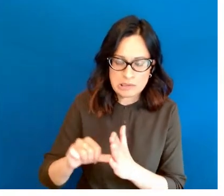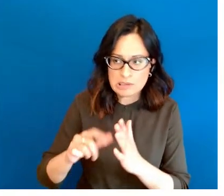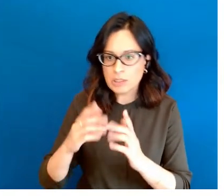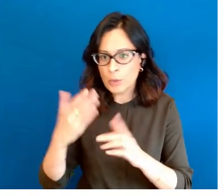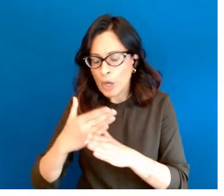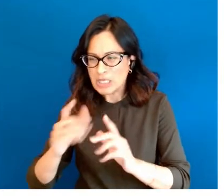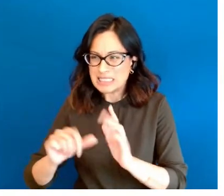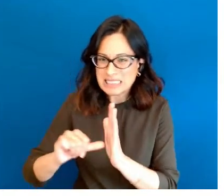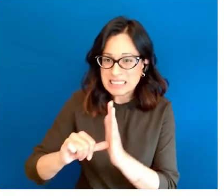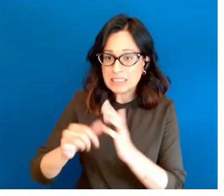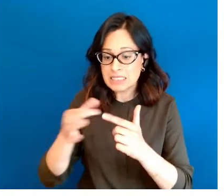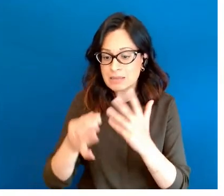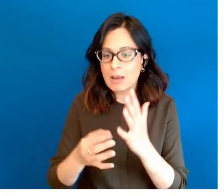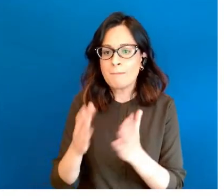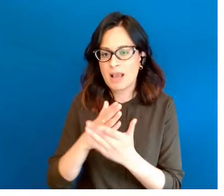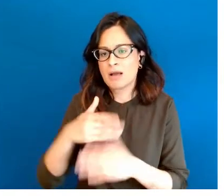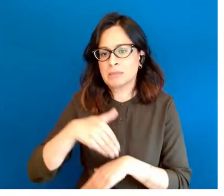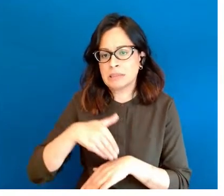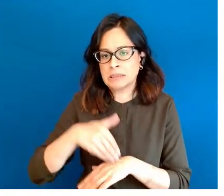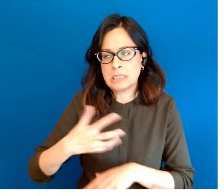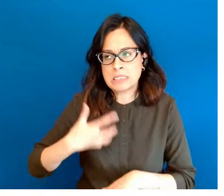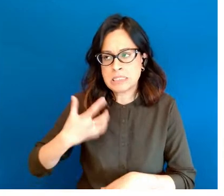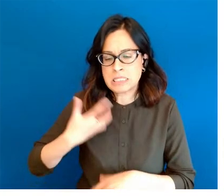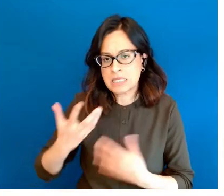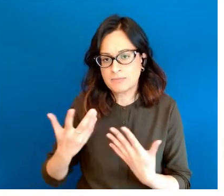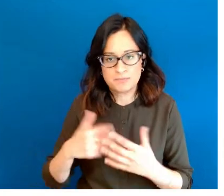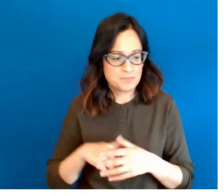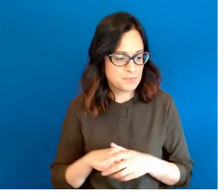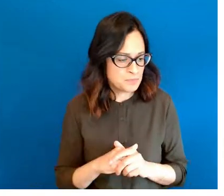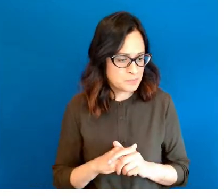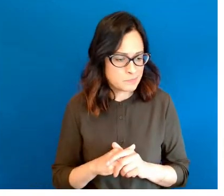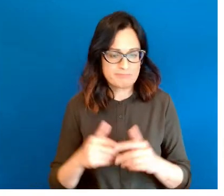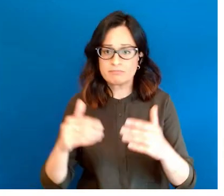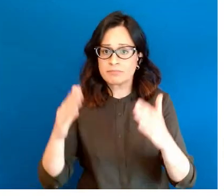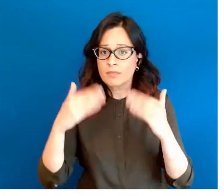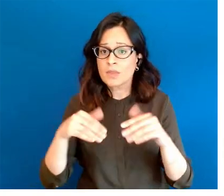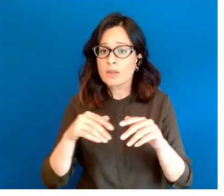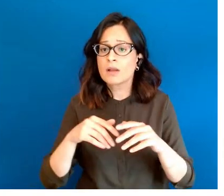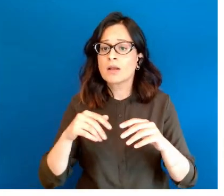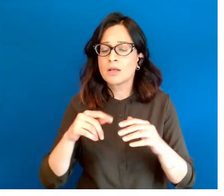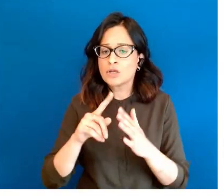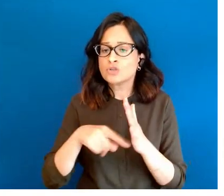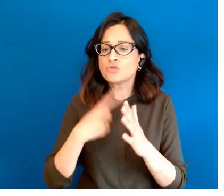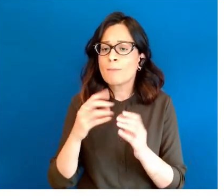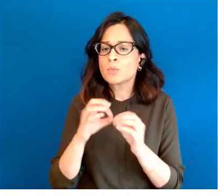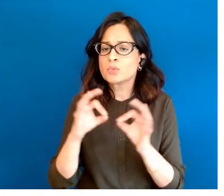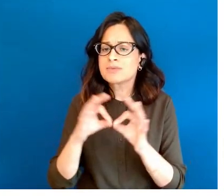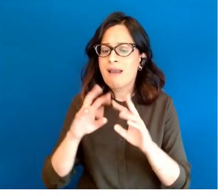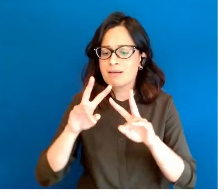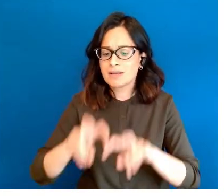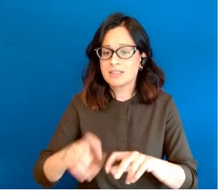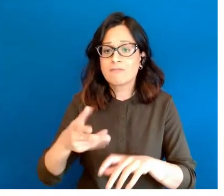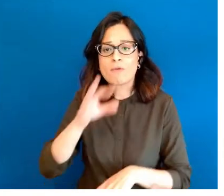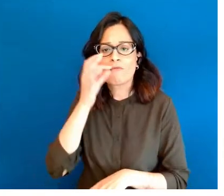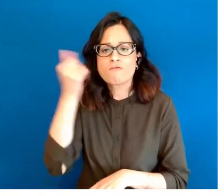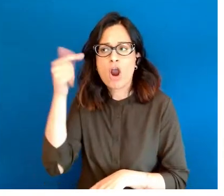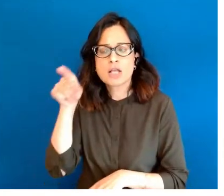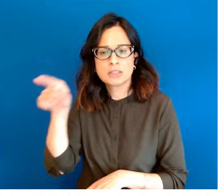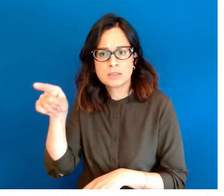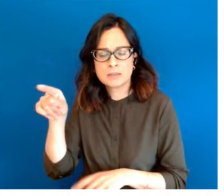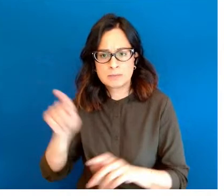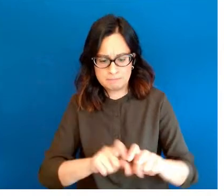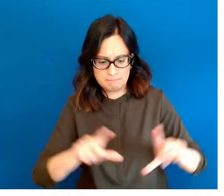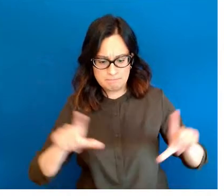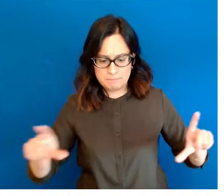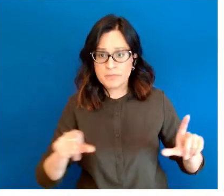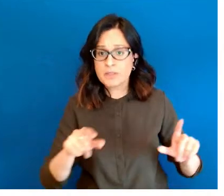are troublesome. And if we look at this study from Jean Bousquet from France, the people who come to